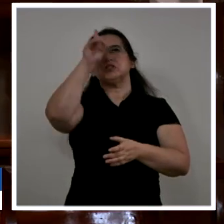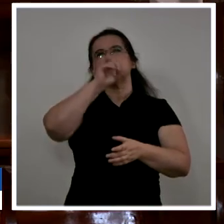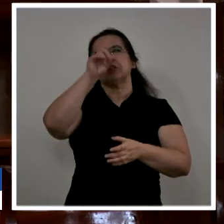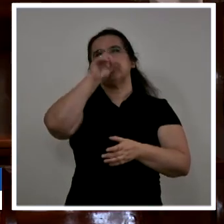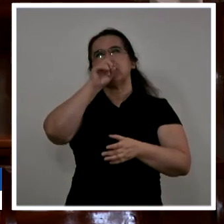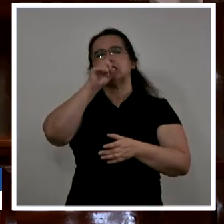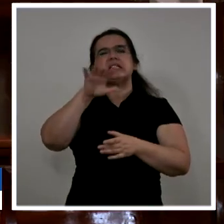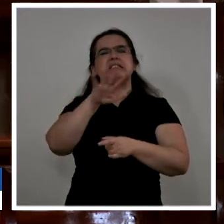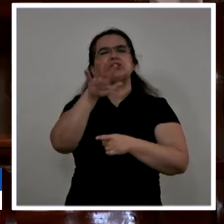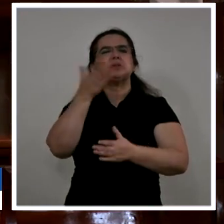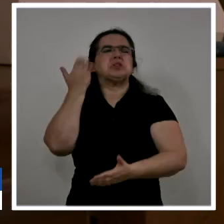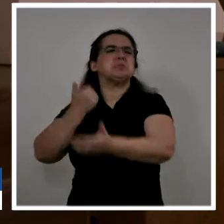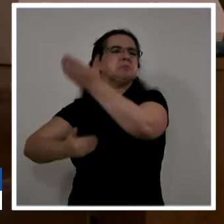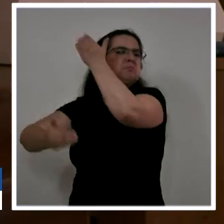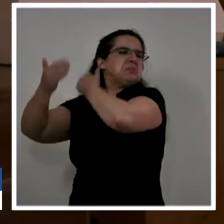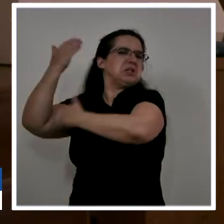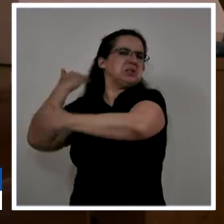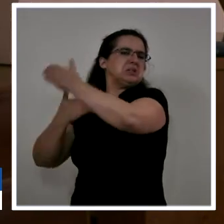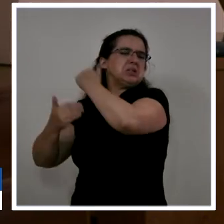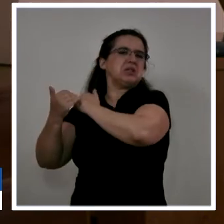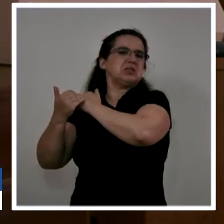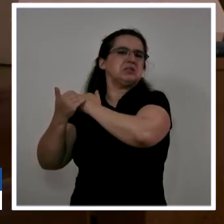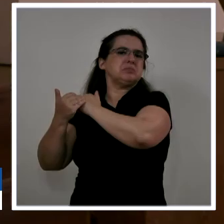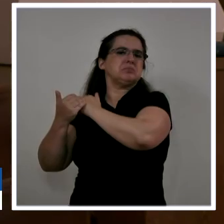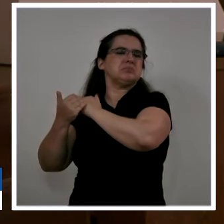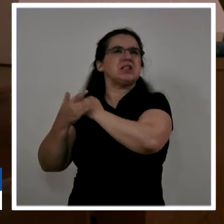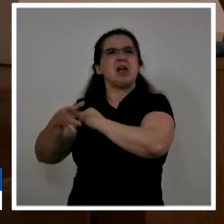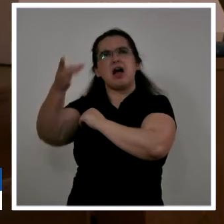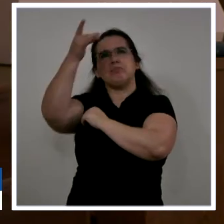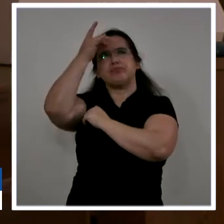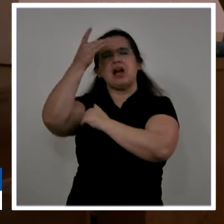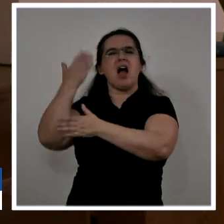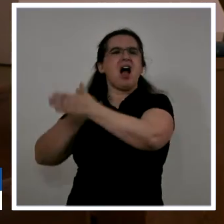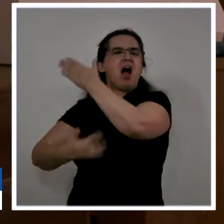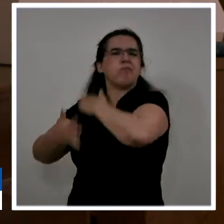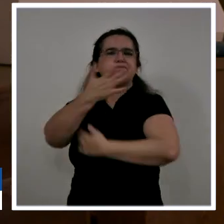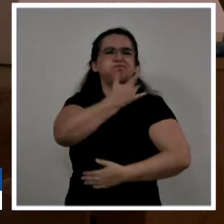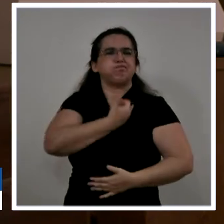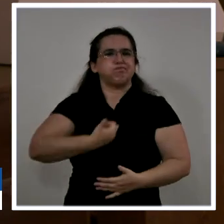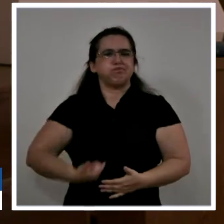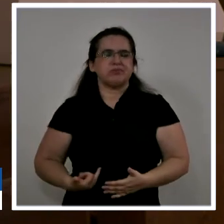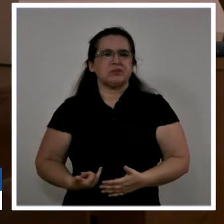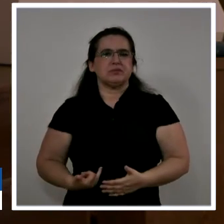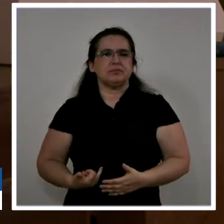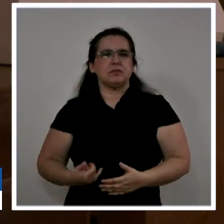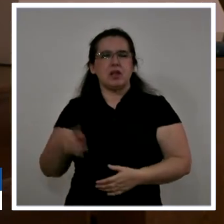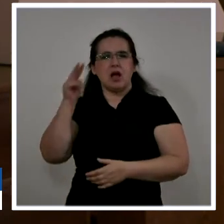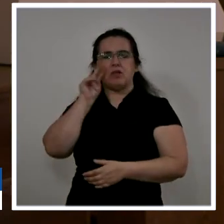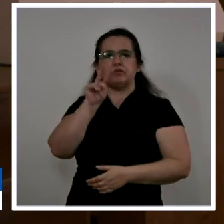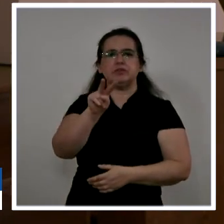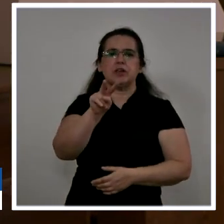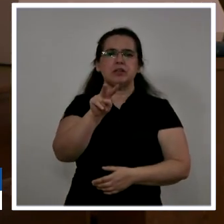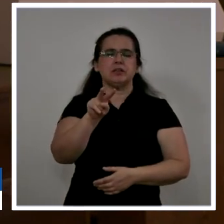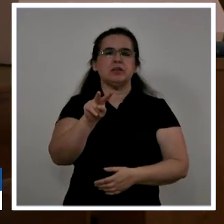coisas passadas. Nor consider the things of old. Nem considereis as antigas. Behold. Vede, I will do a